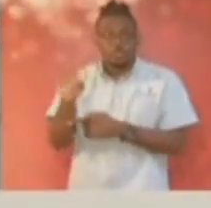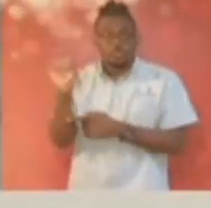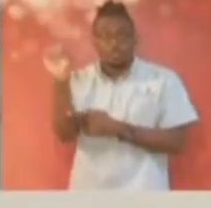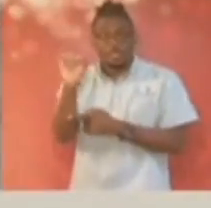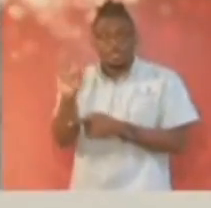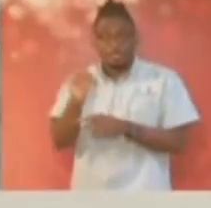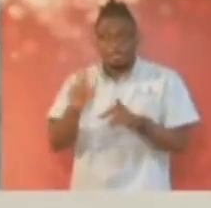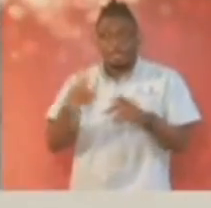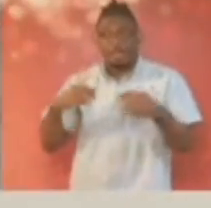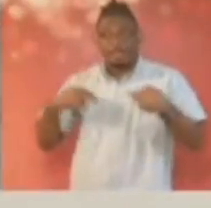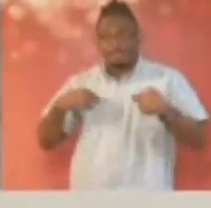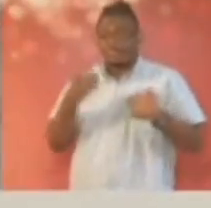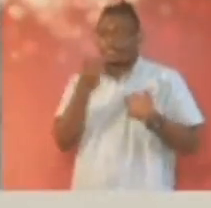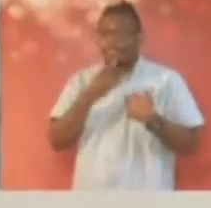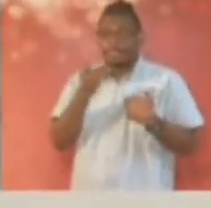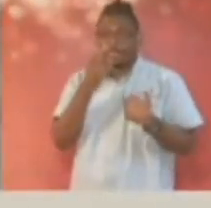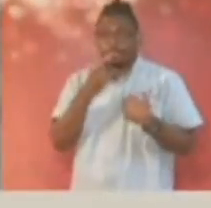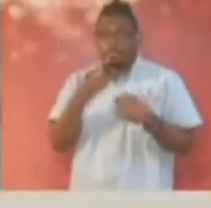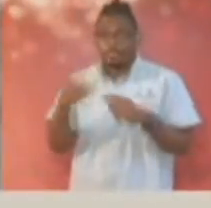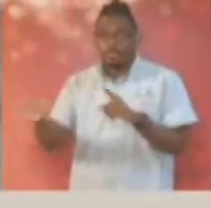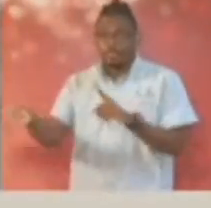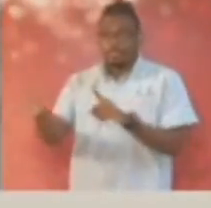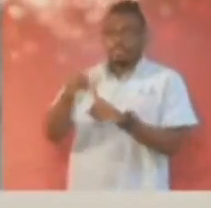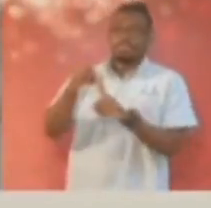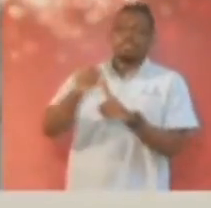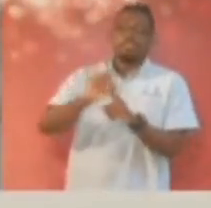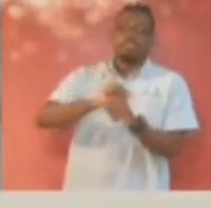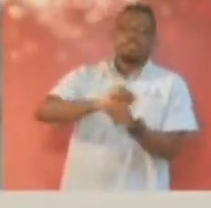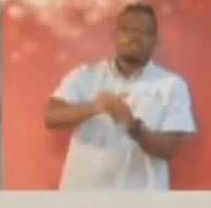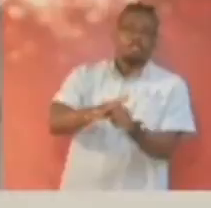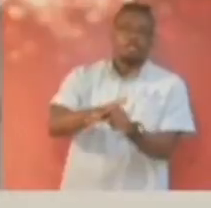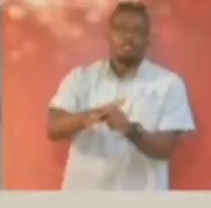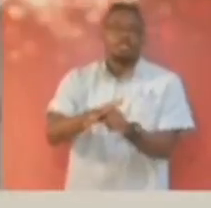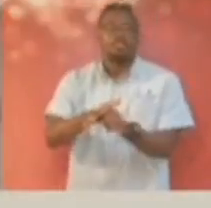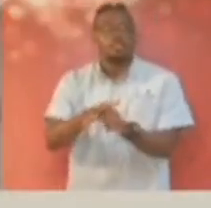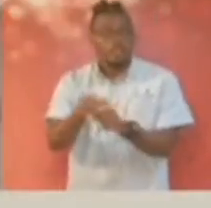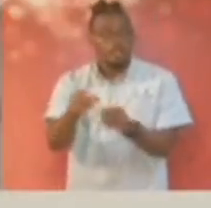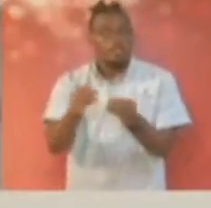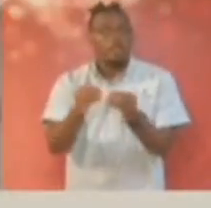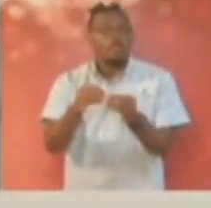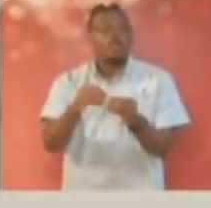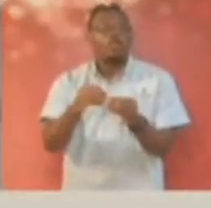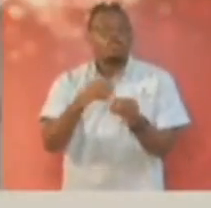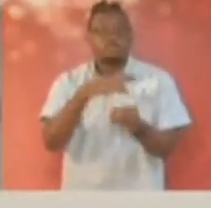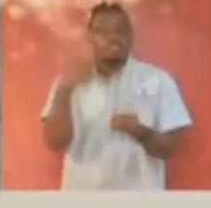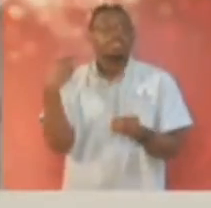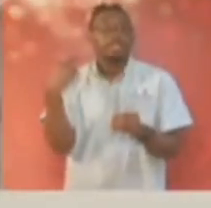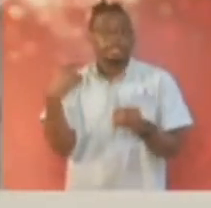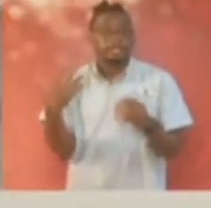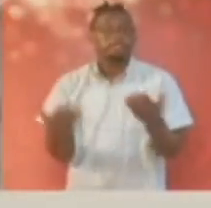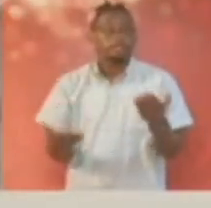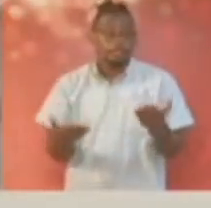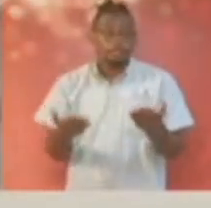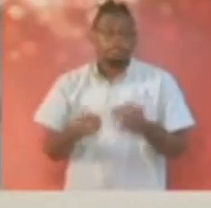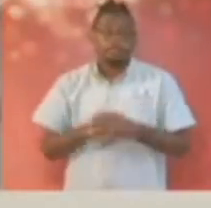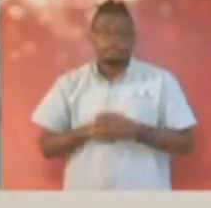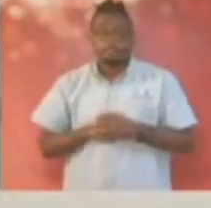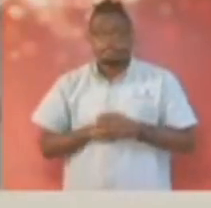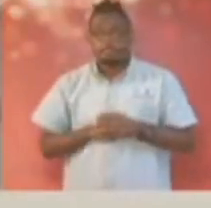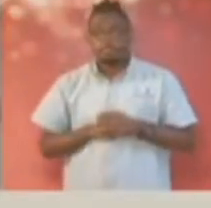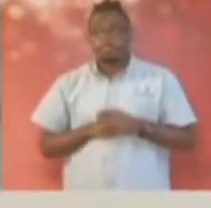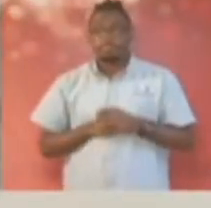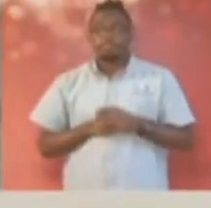complications of COVID and so on. So here we have a transition of the